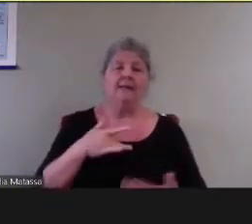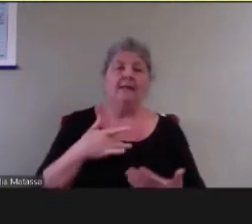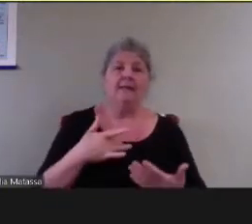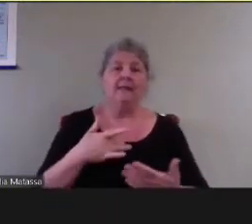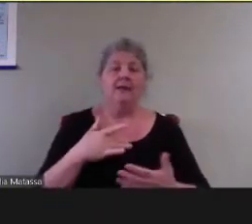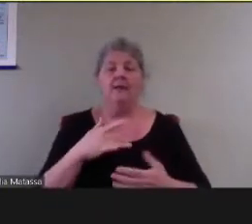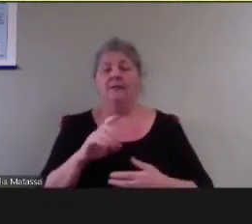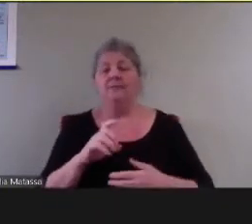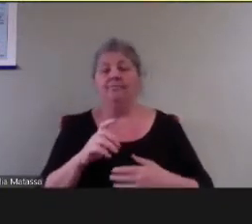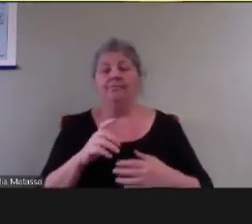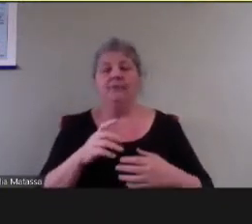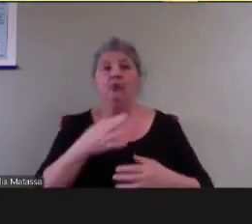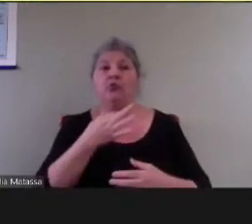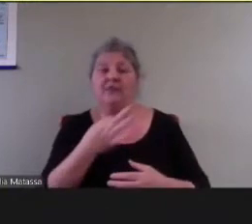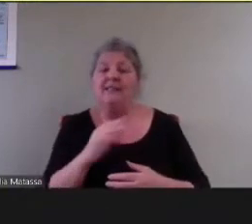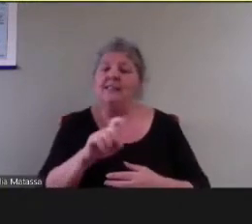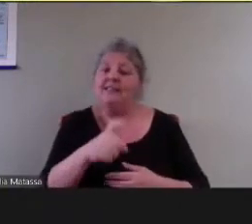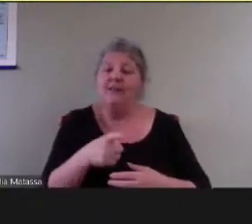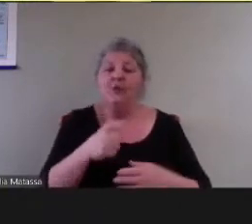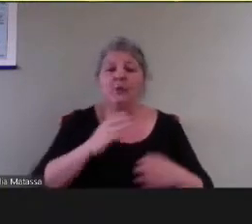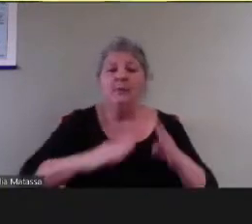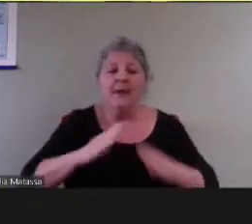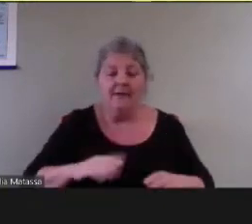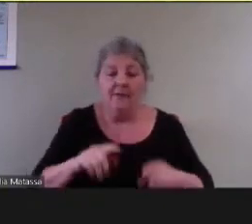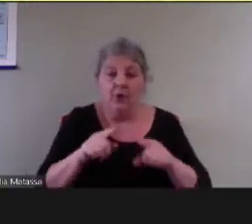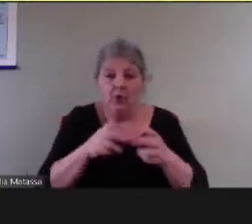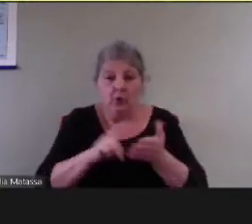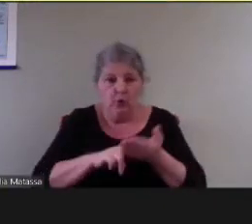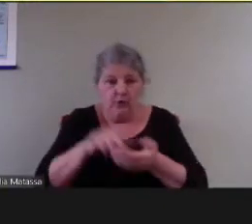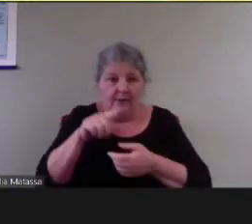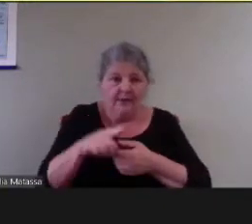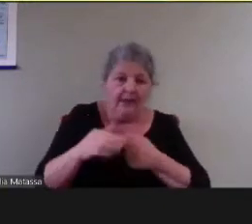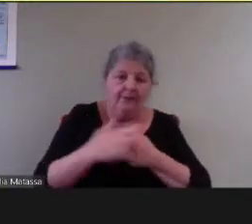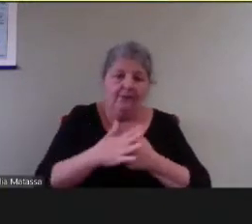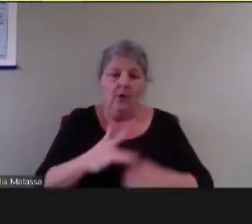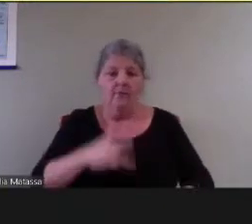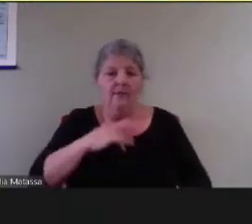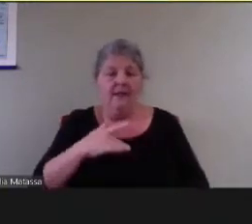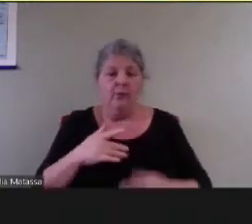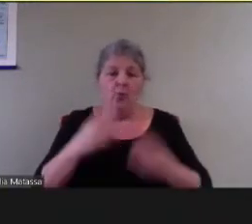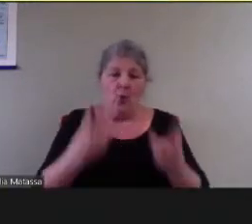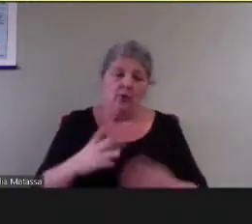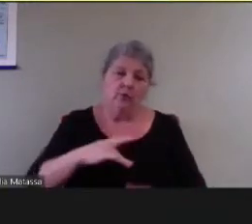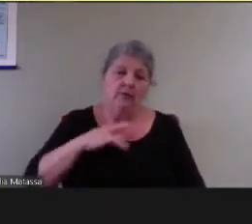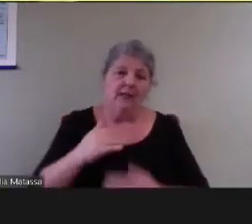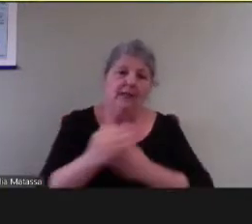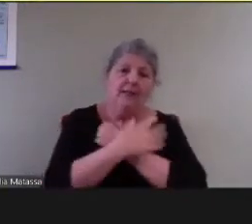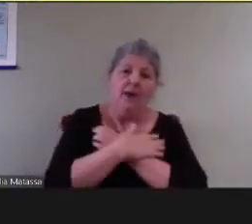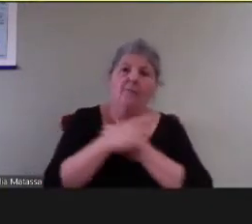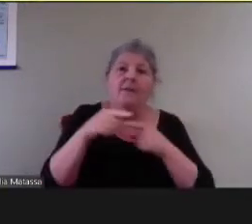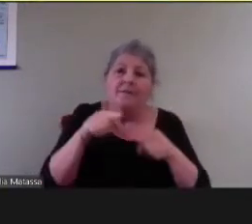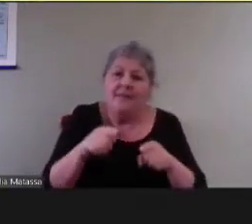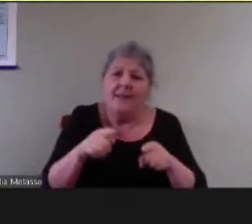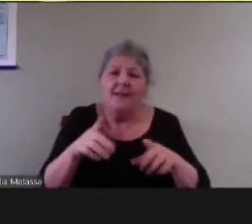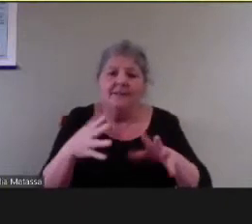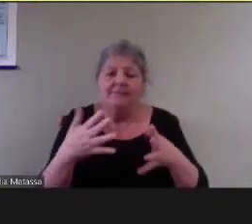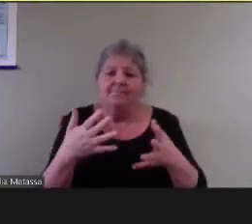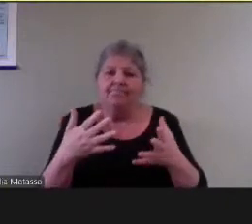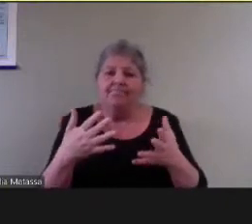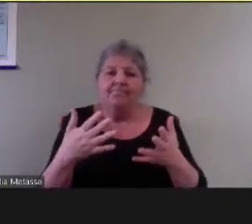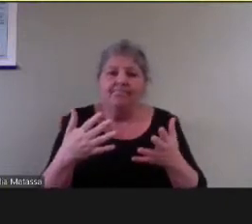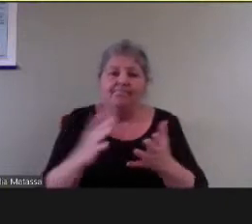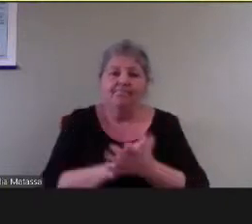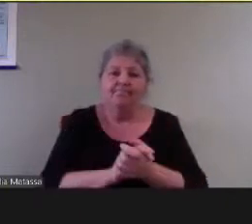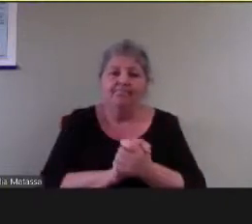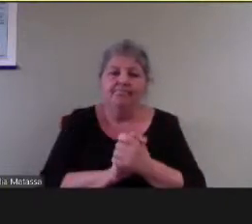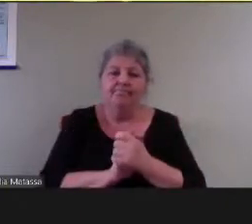or belonging, and that is actually causing more difficulties. It may be that somebody is engaging in violent behavior as a